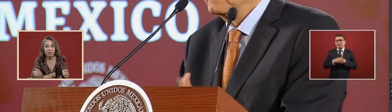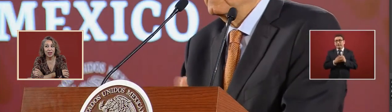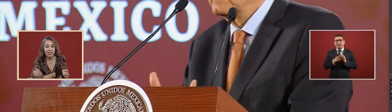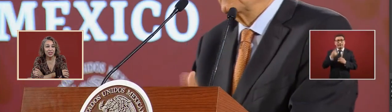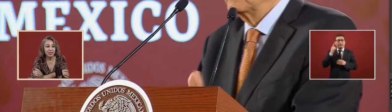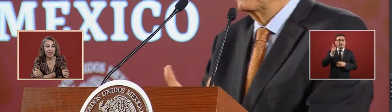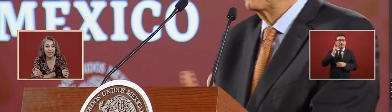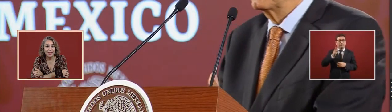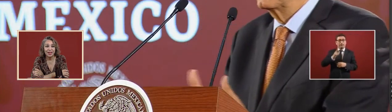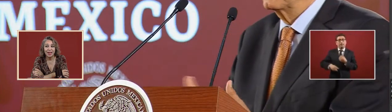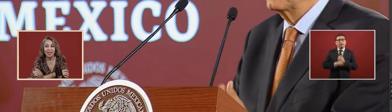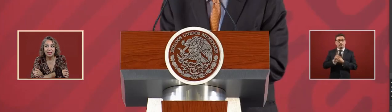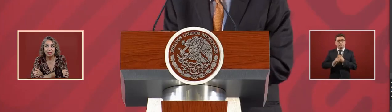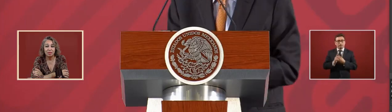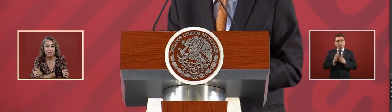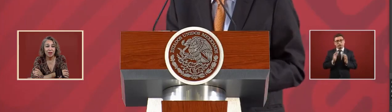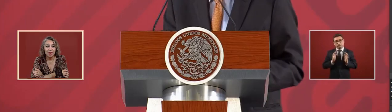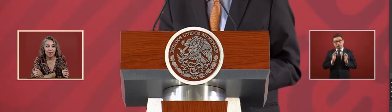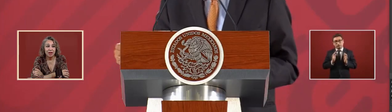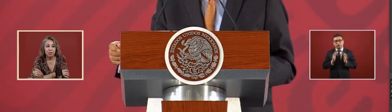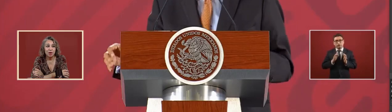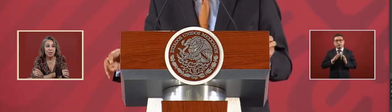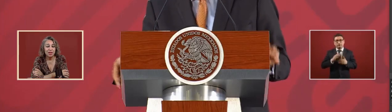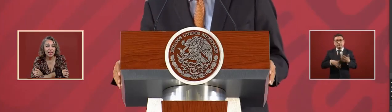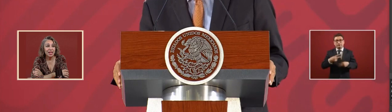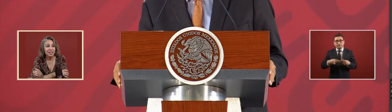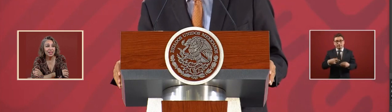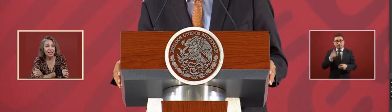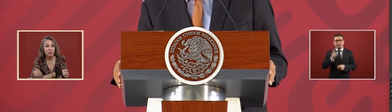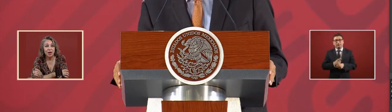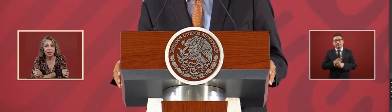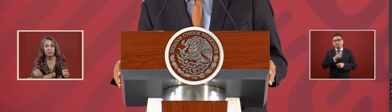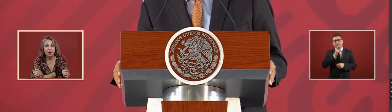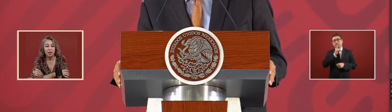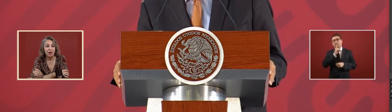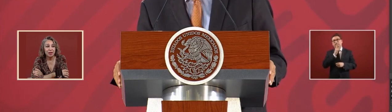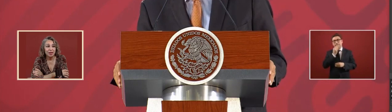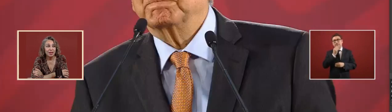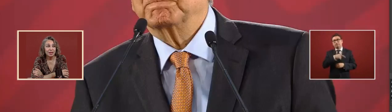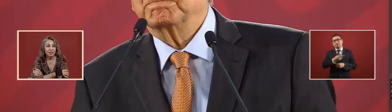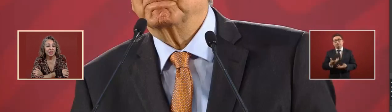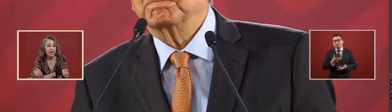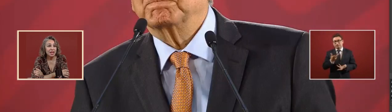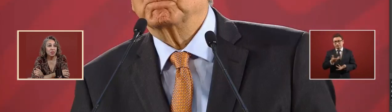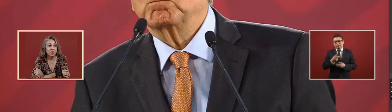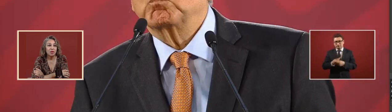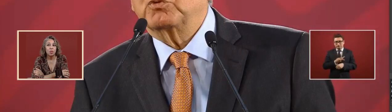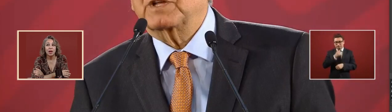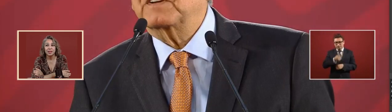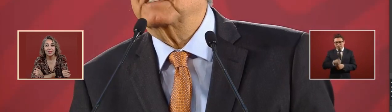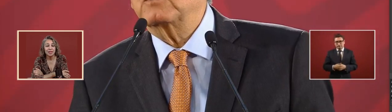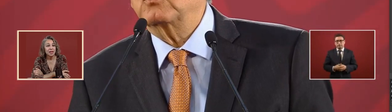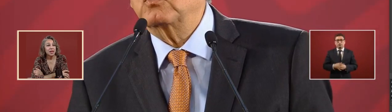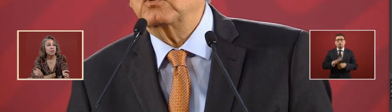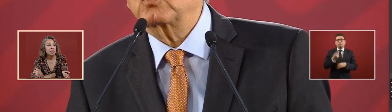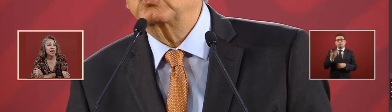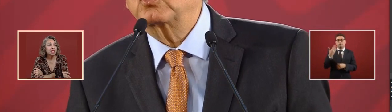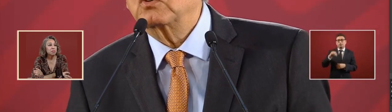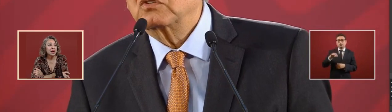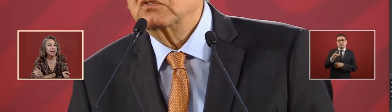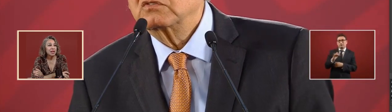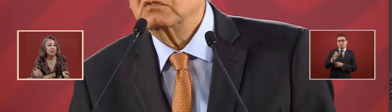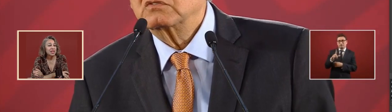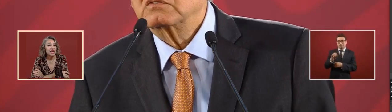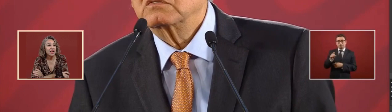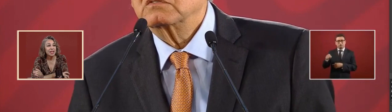a fracturing, and they were rubbing their hands, and they wound up staying with their wands Marcelo no because